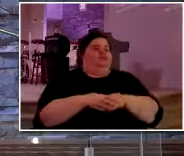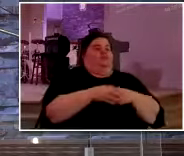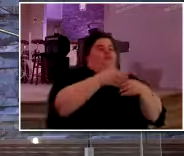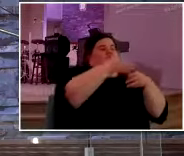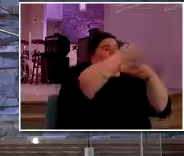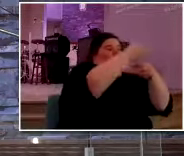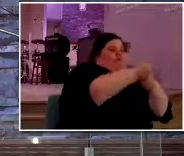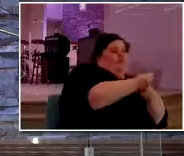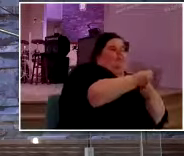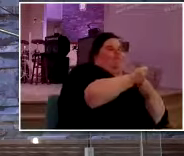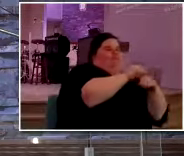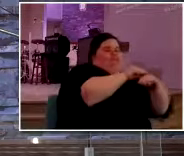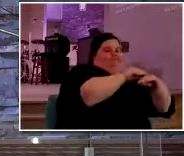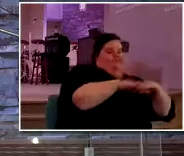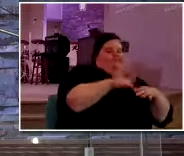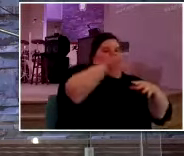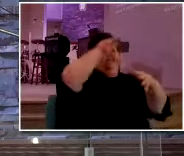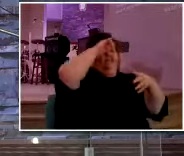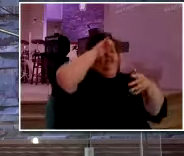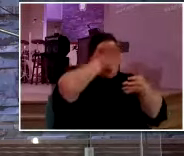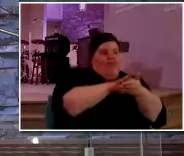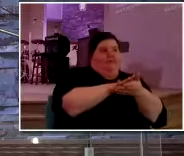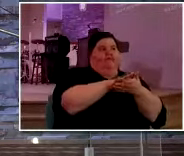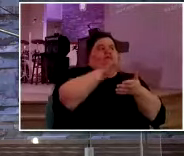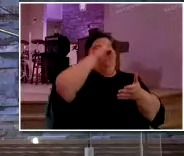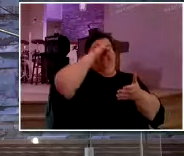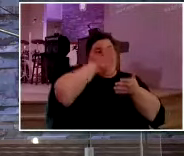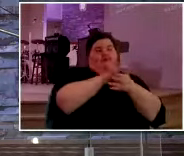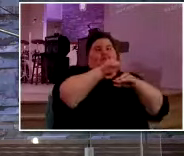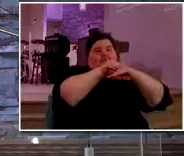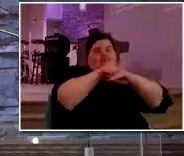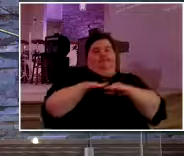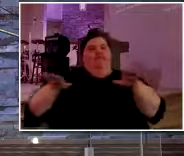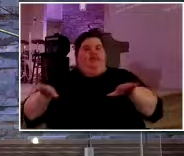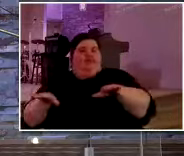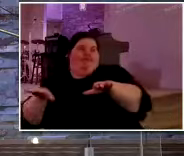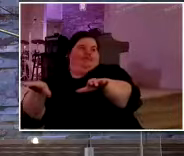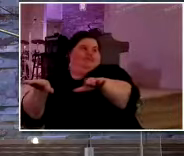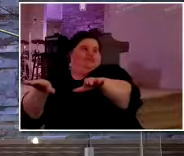and believing causes us to act.